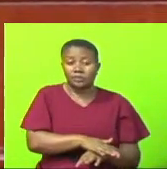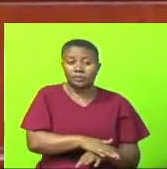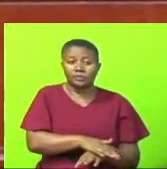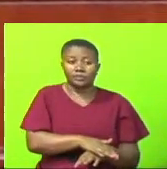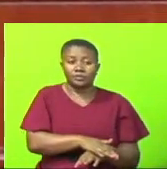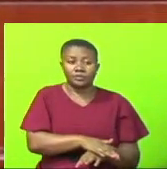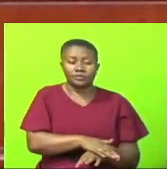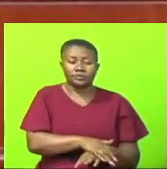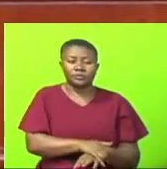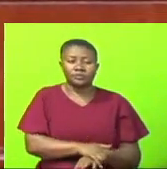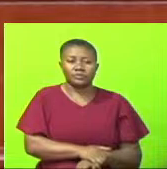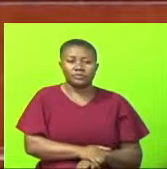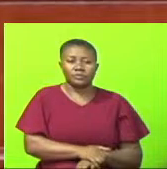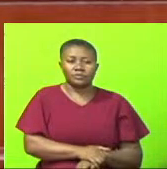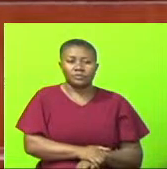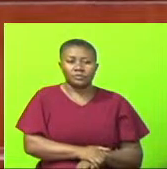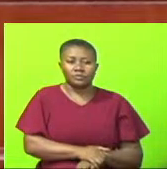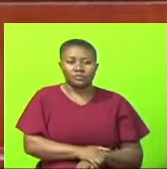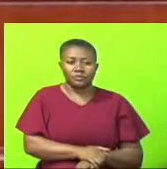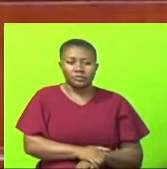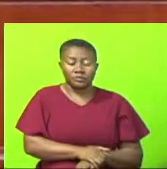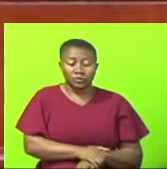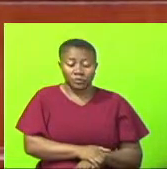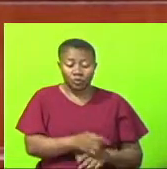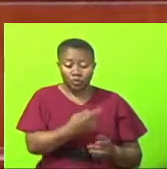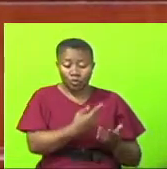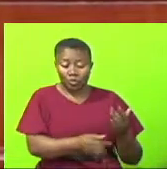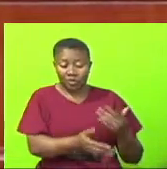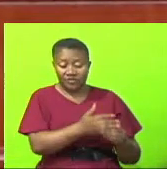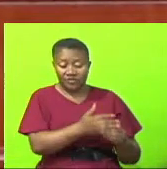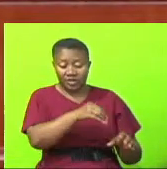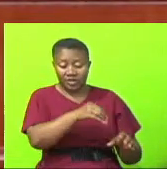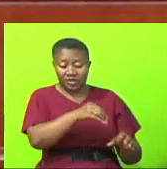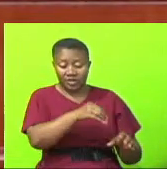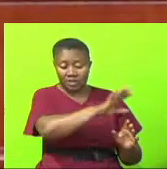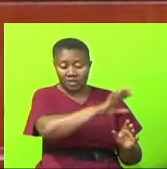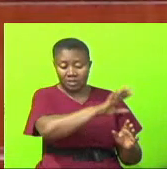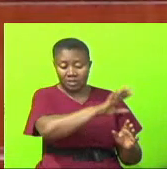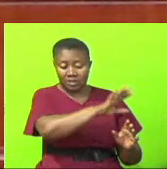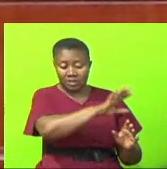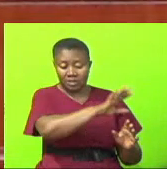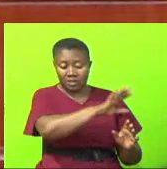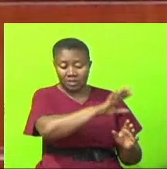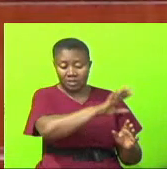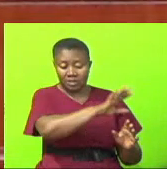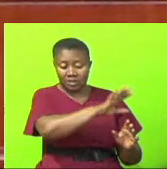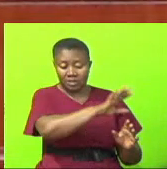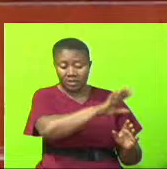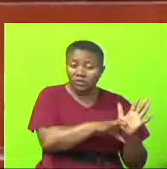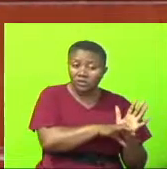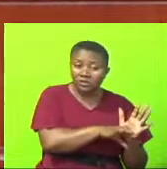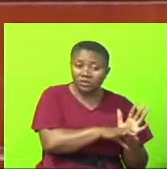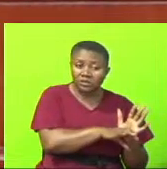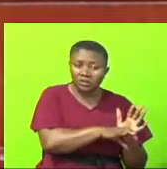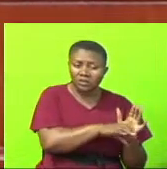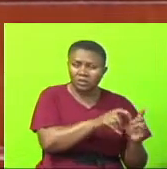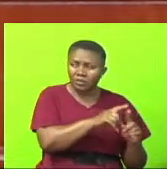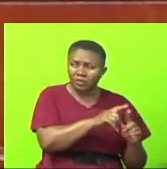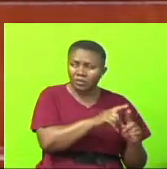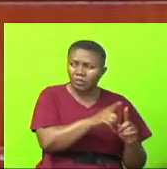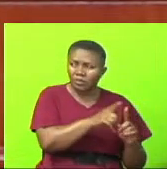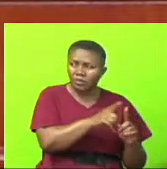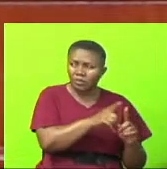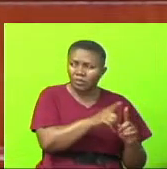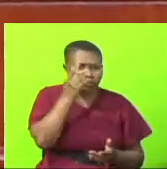the provision in the party constitution and that of the constitution. But he didn't get it right. So